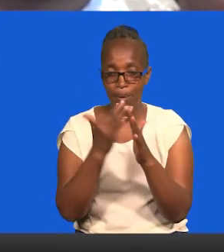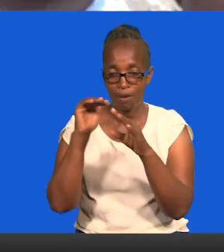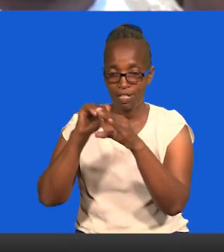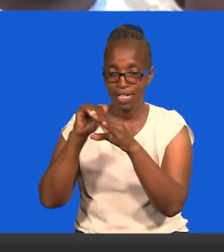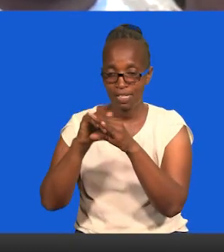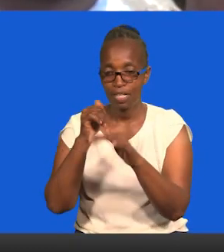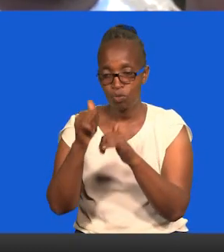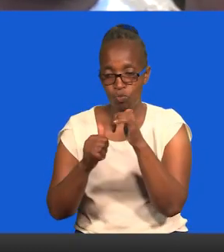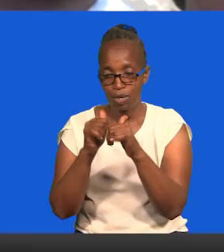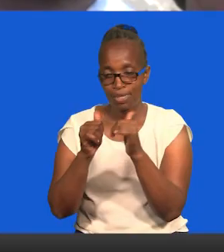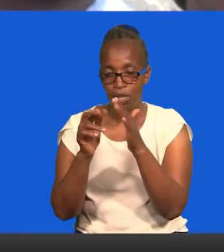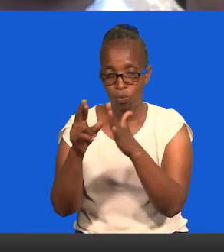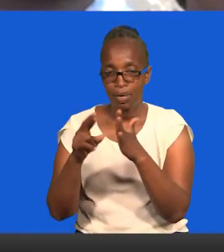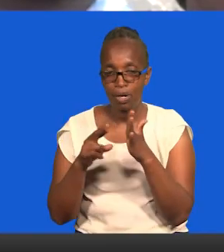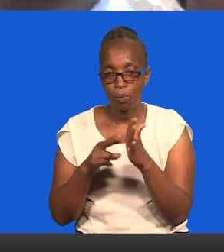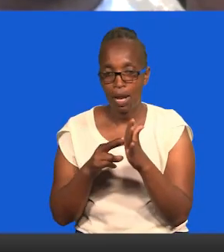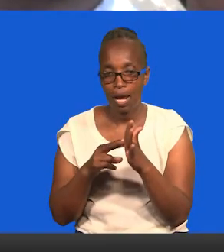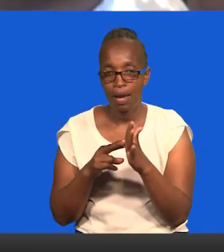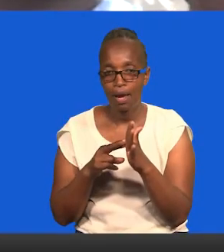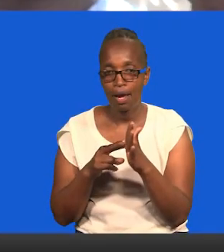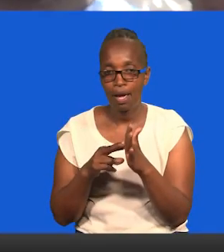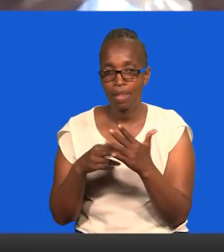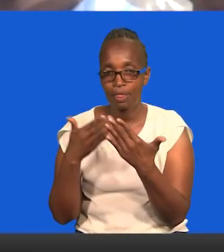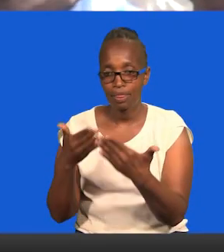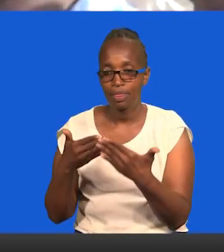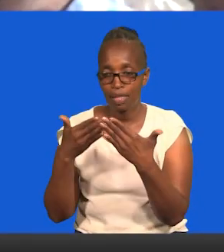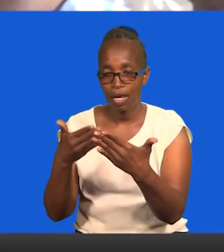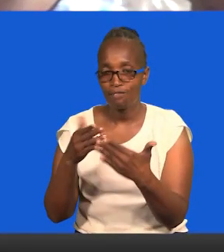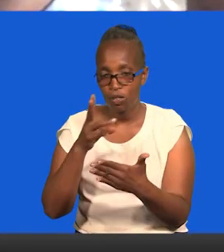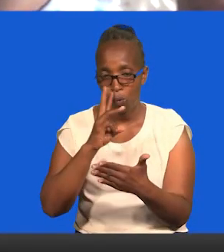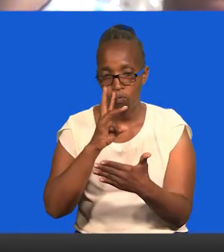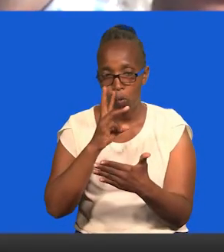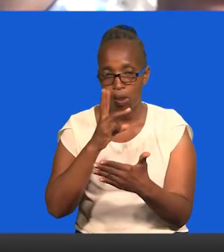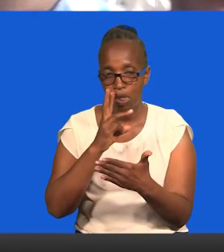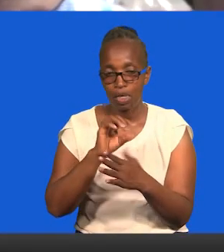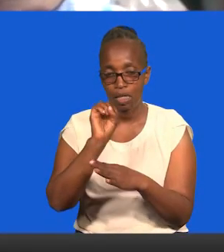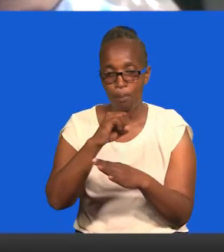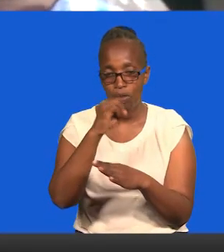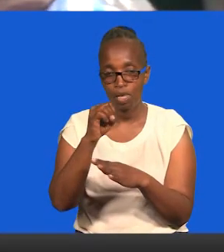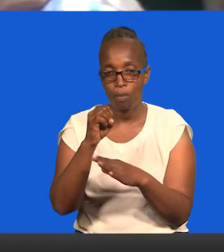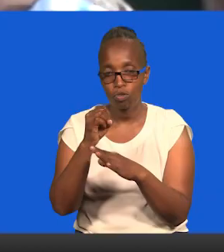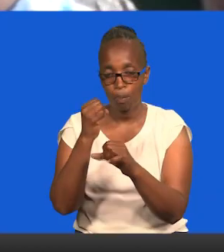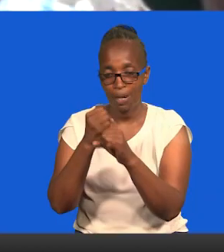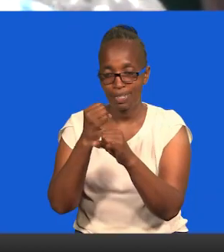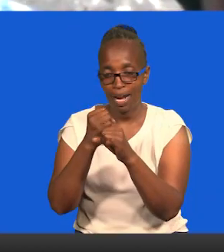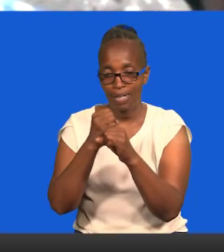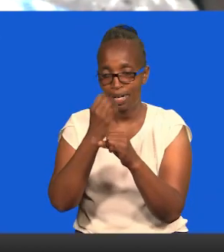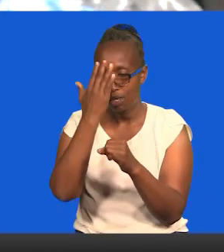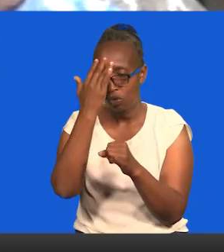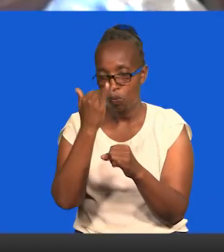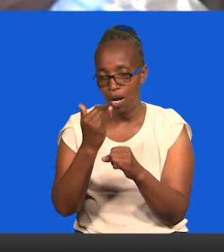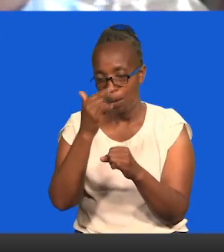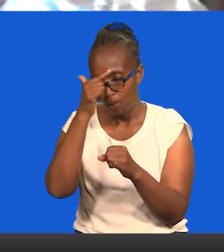which need supplies of water for production cannot take place because the supply of water in our region